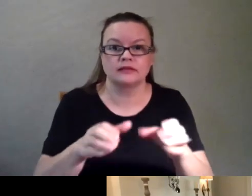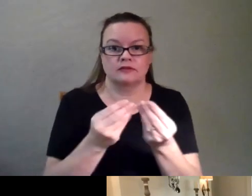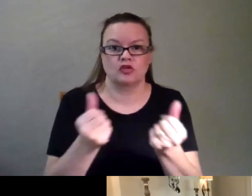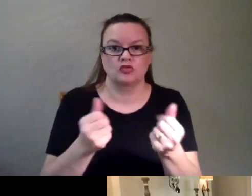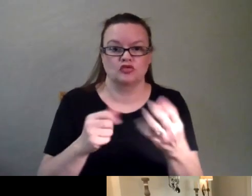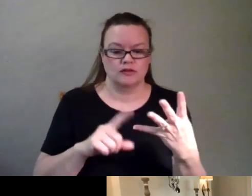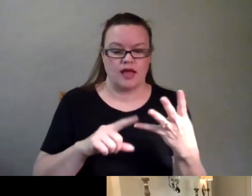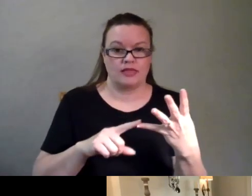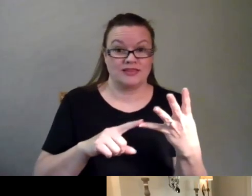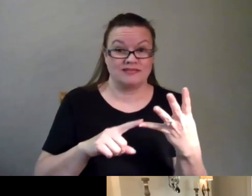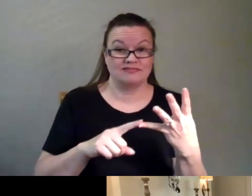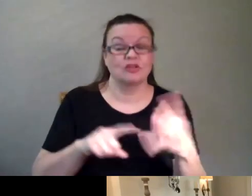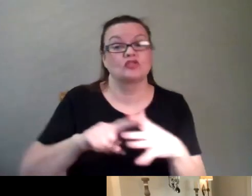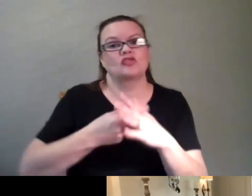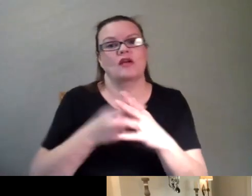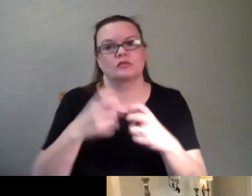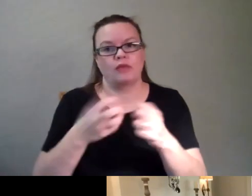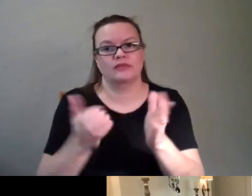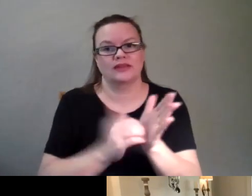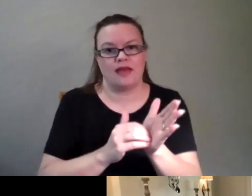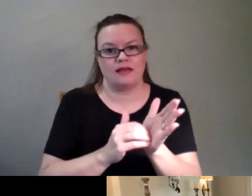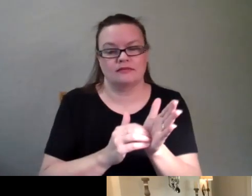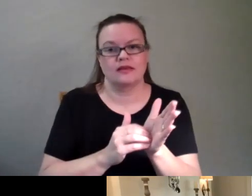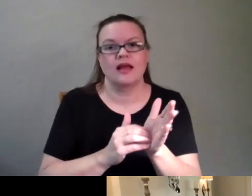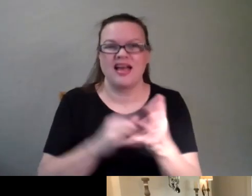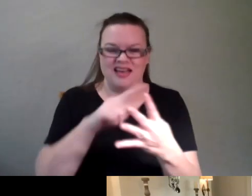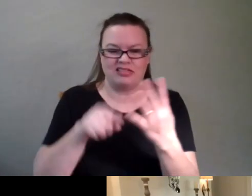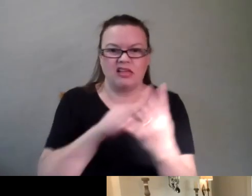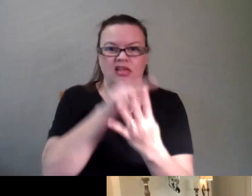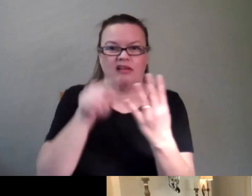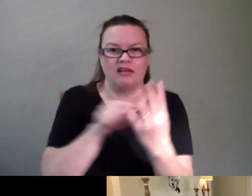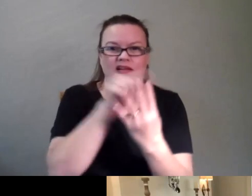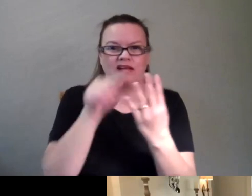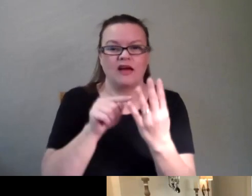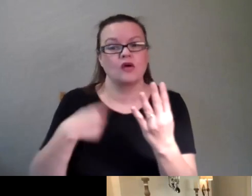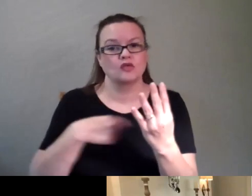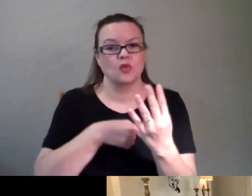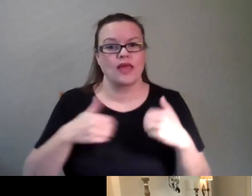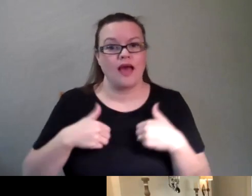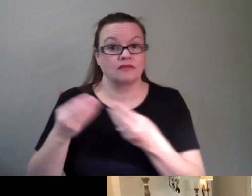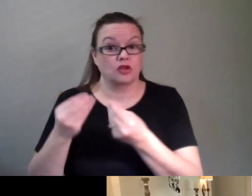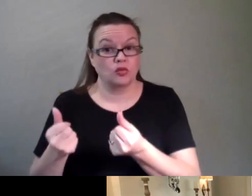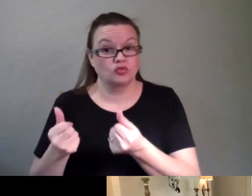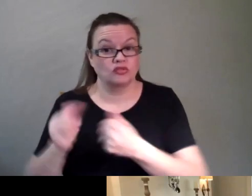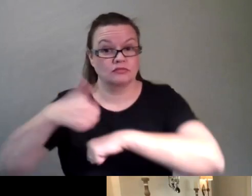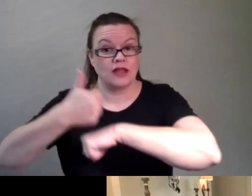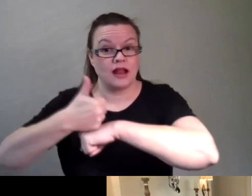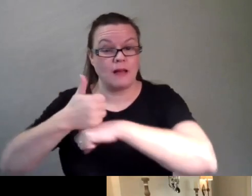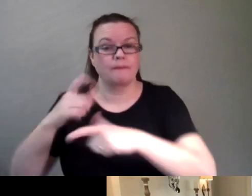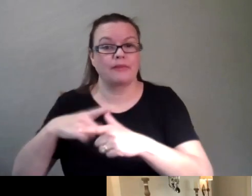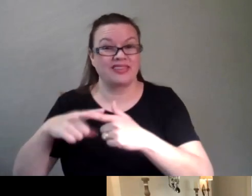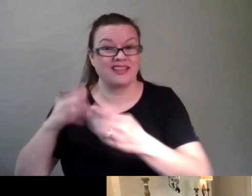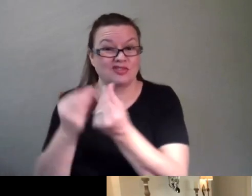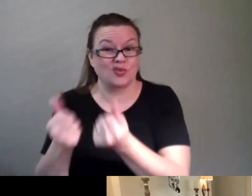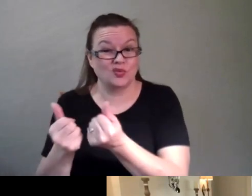that we're dealing with problems created by our solutions and not the root problems. And that creates incivility or